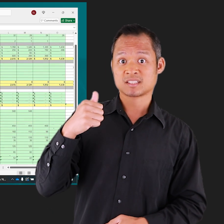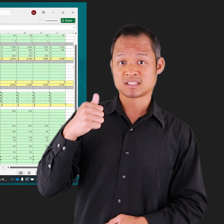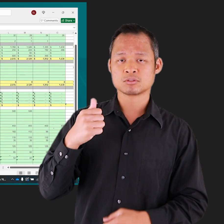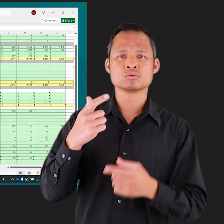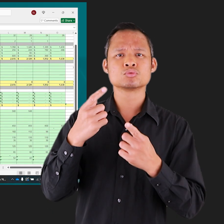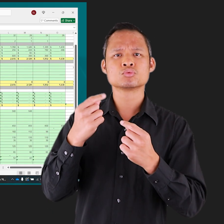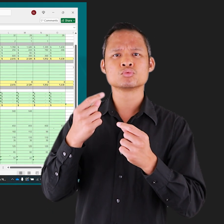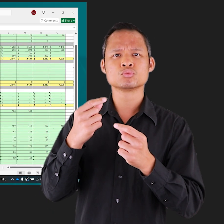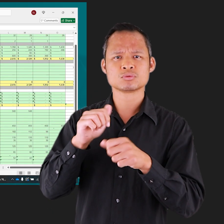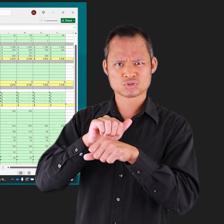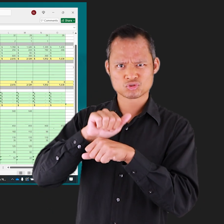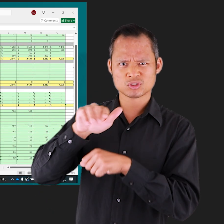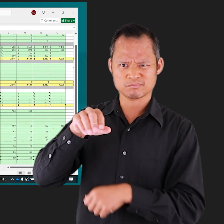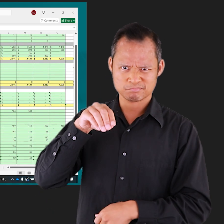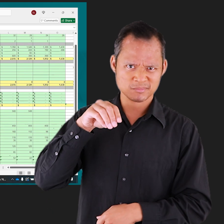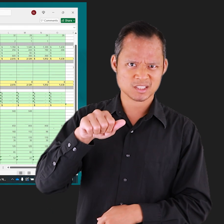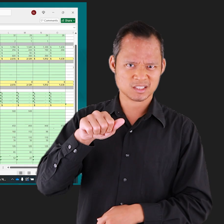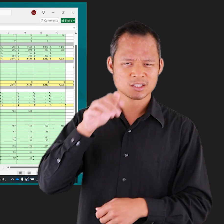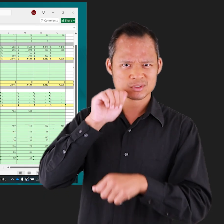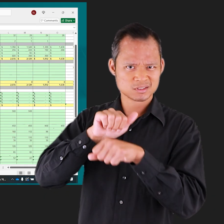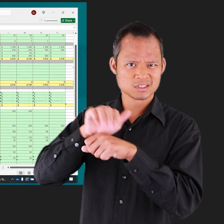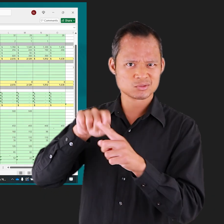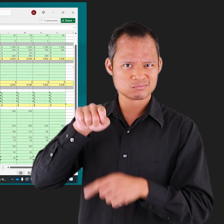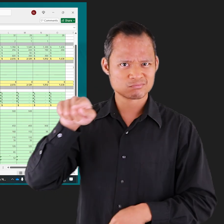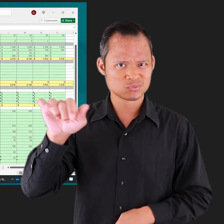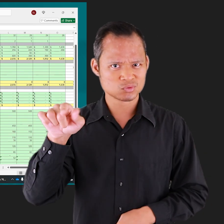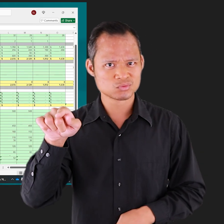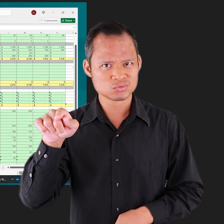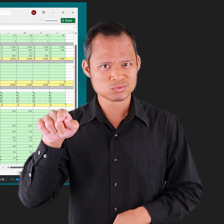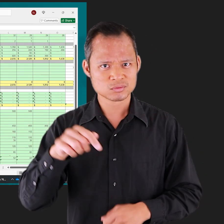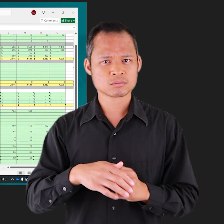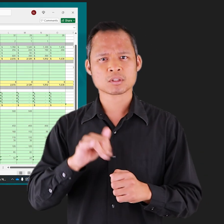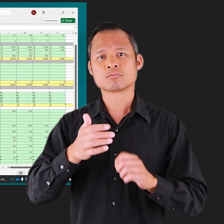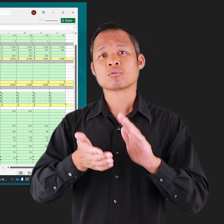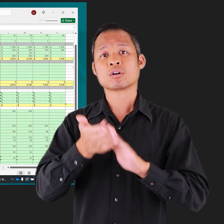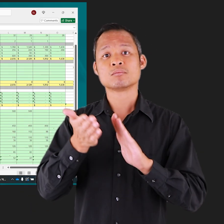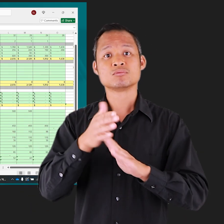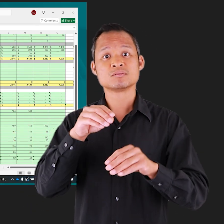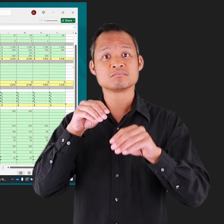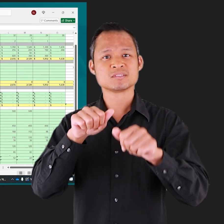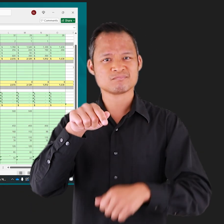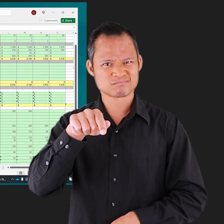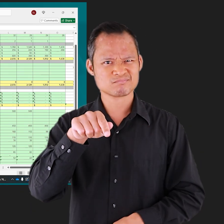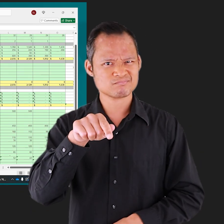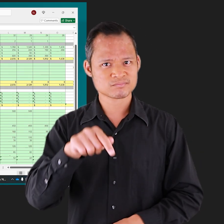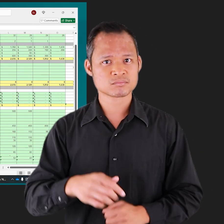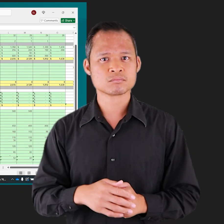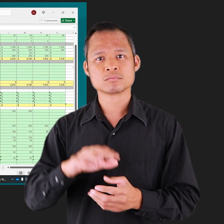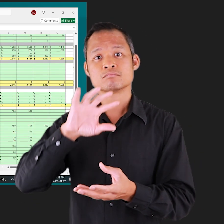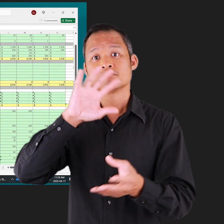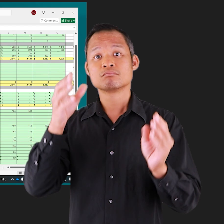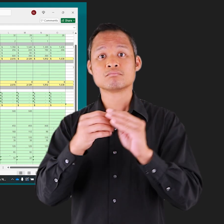receive, which is what the customer pays you. The owner, in turn, will be paying for shipping to the customer, which is reflected as